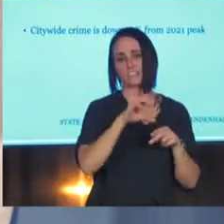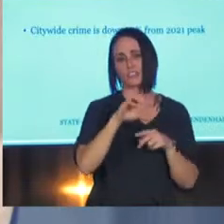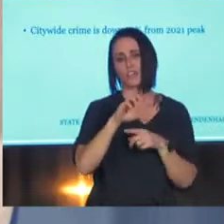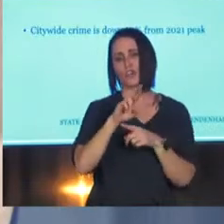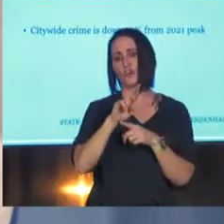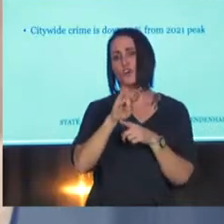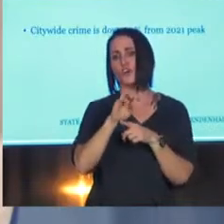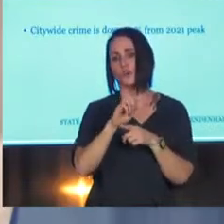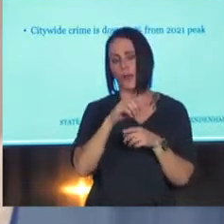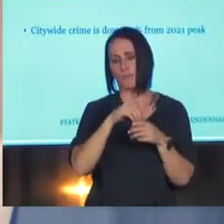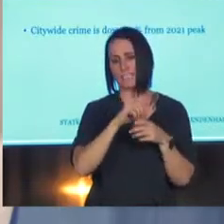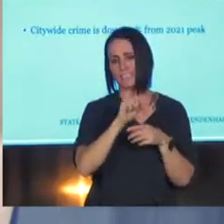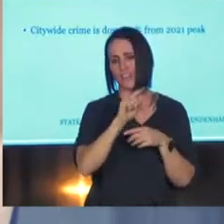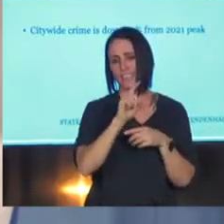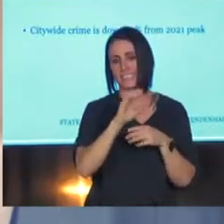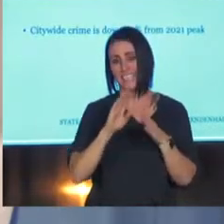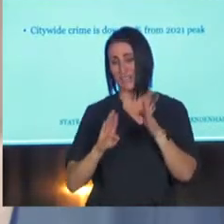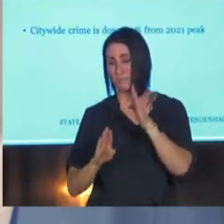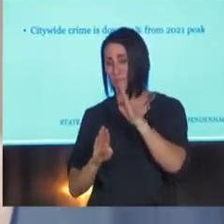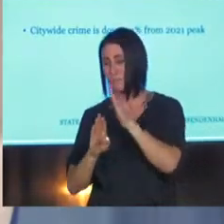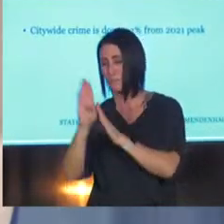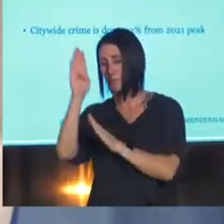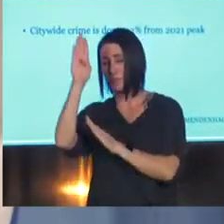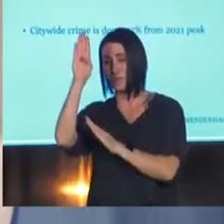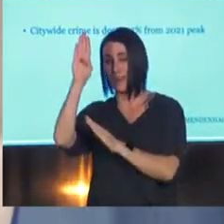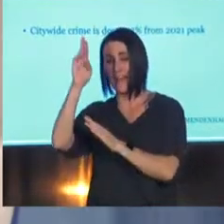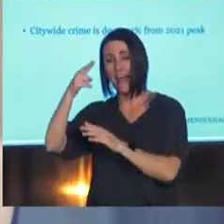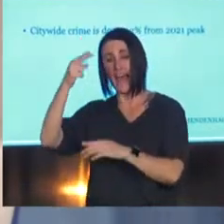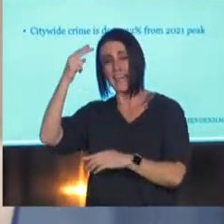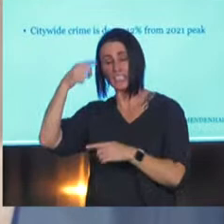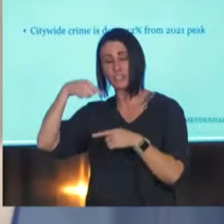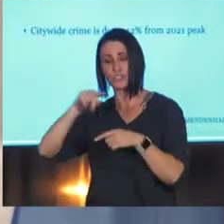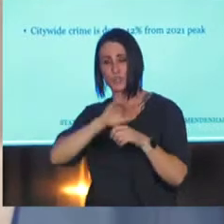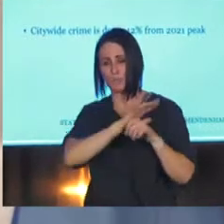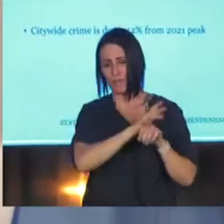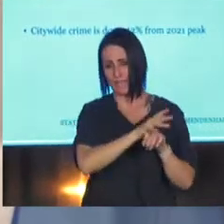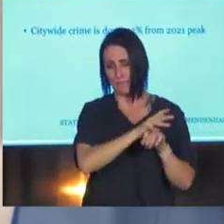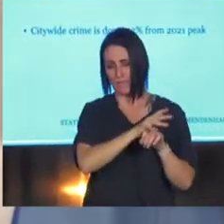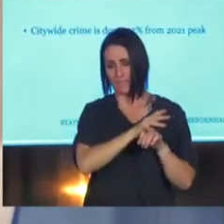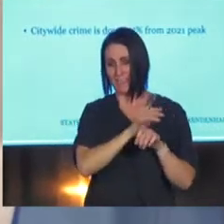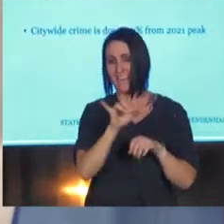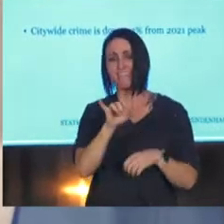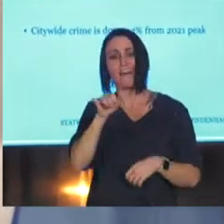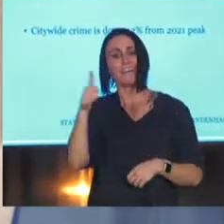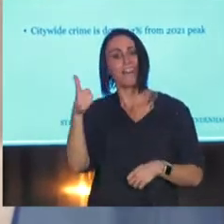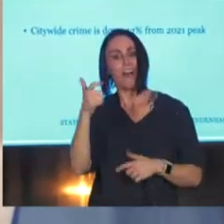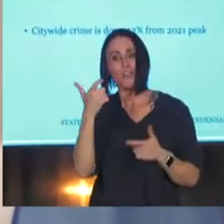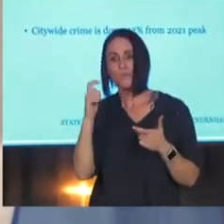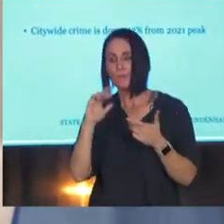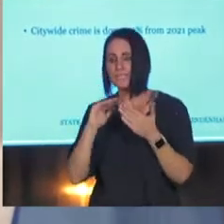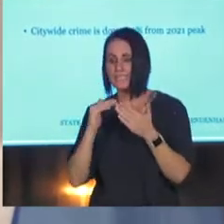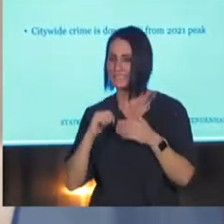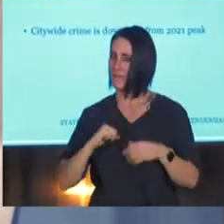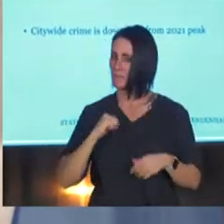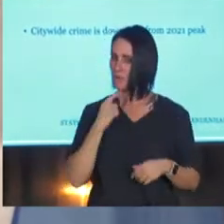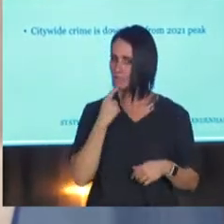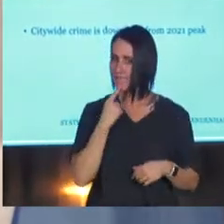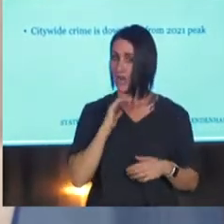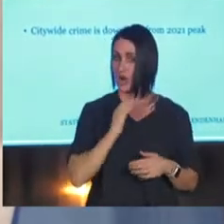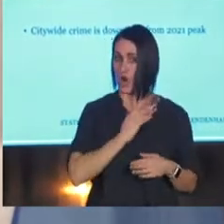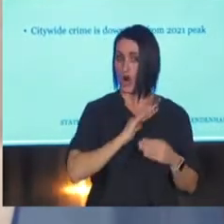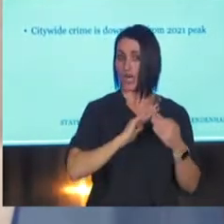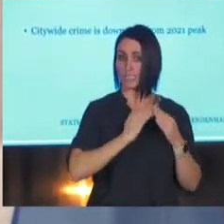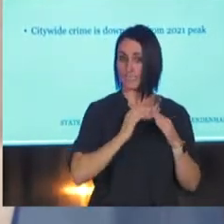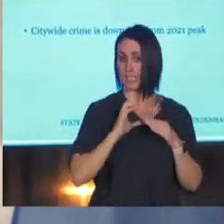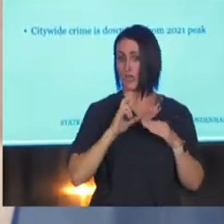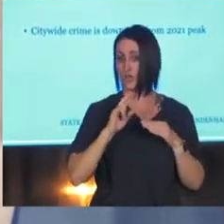Lake City peaked during the height of the pandemic. But unlike so many other major cities, I'm proud to say that our citywide